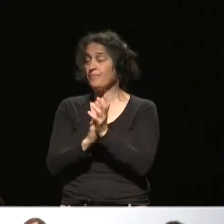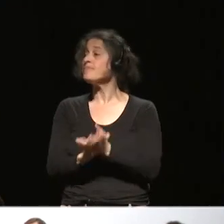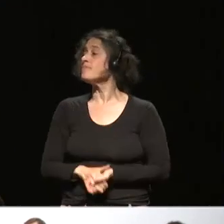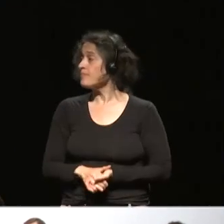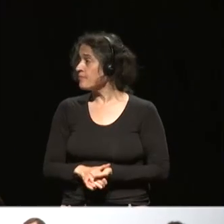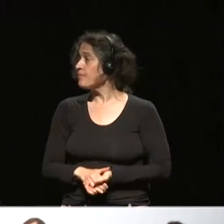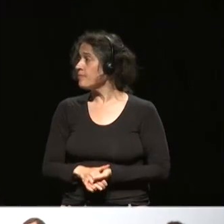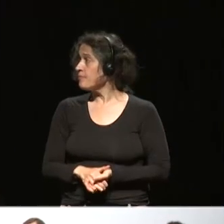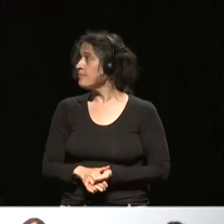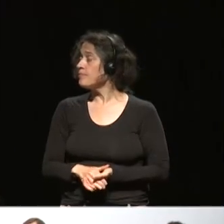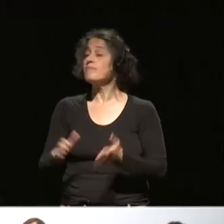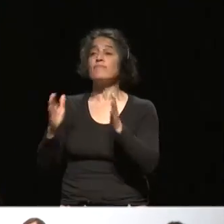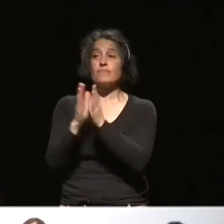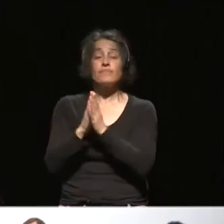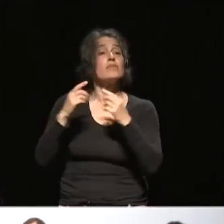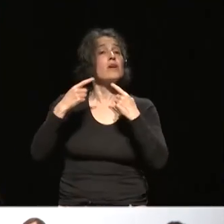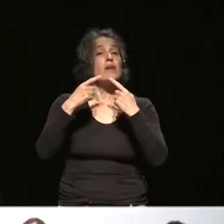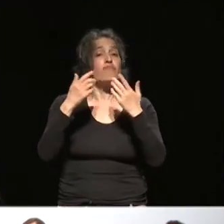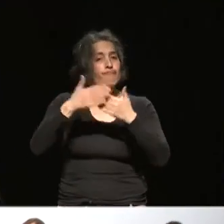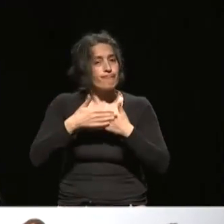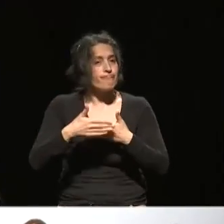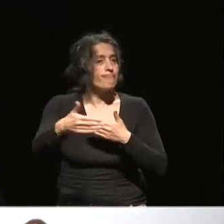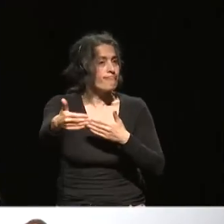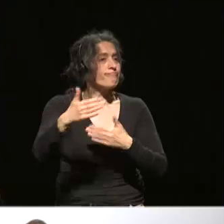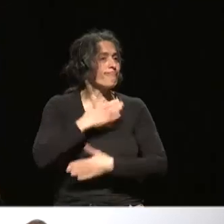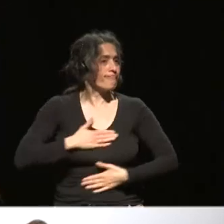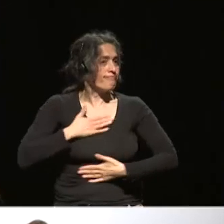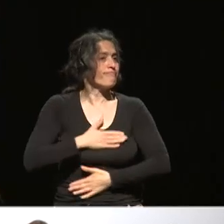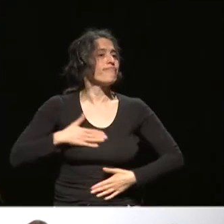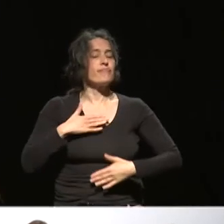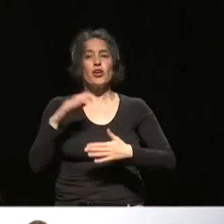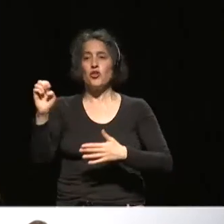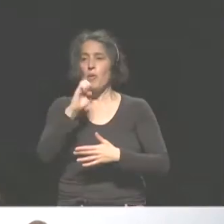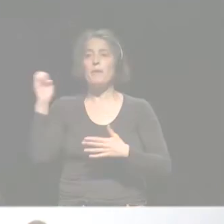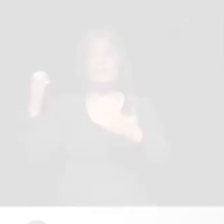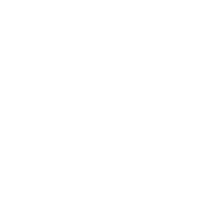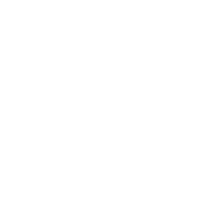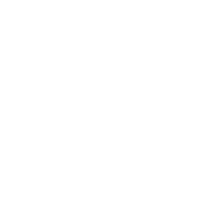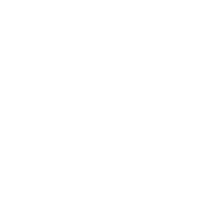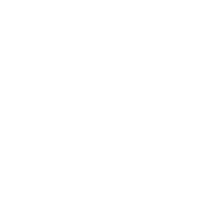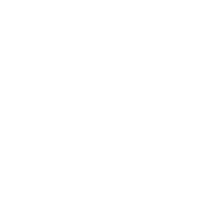And I will invite you to continue with all the other activities in the European Development Days. Thank you very much.